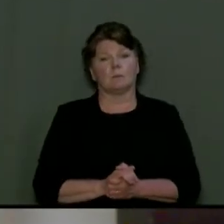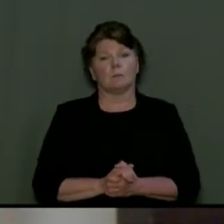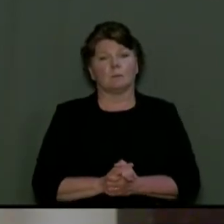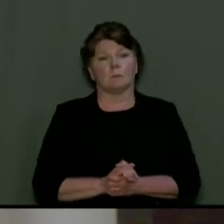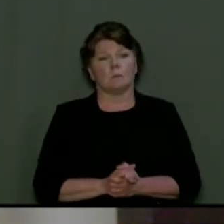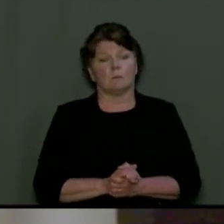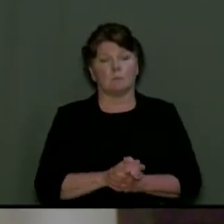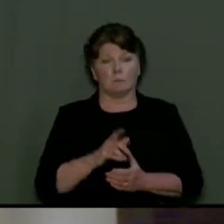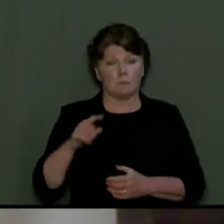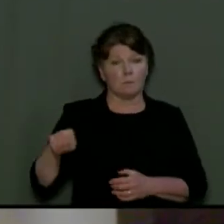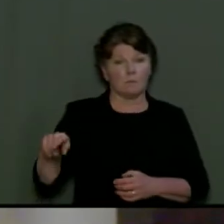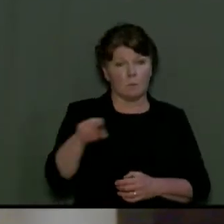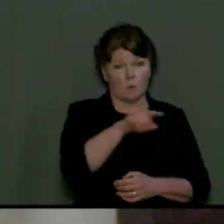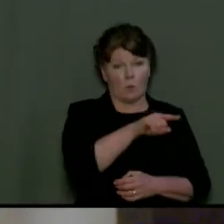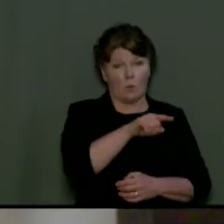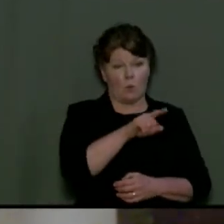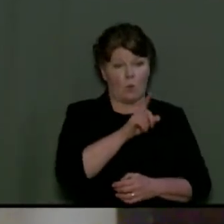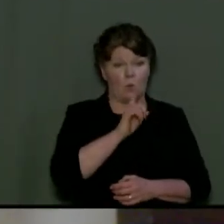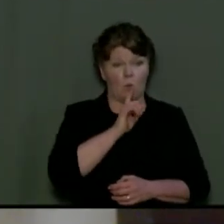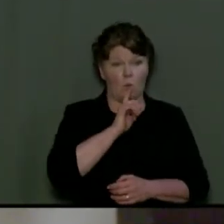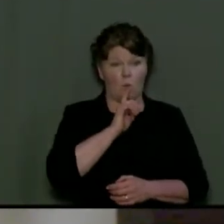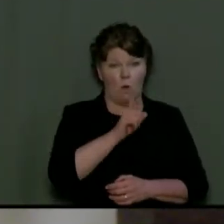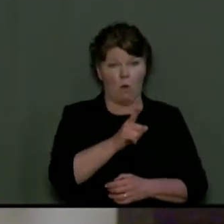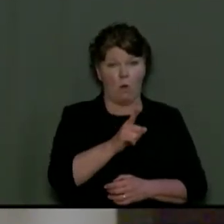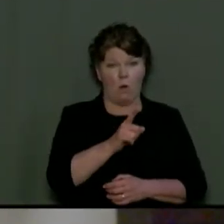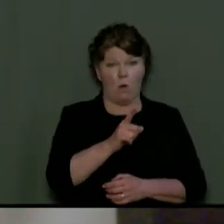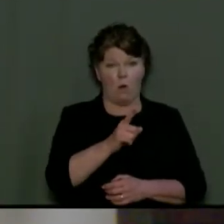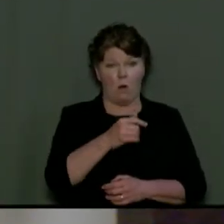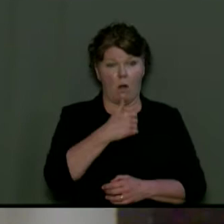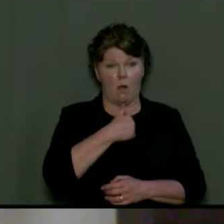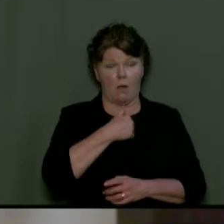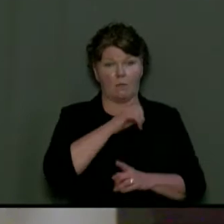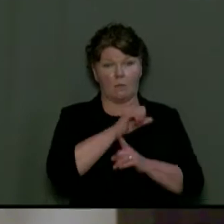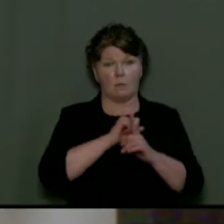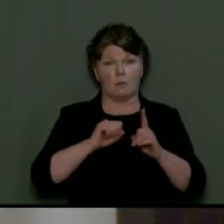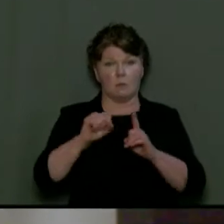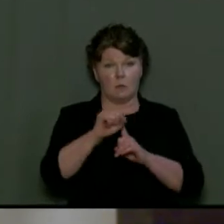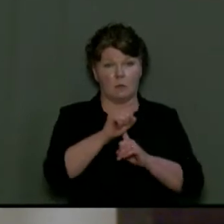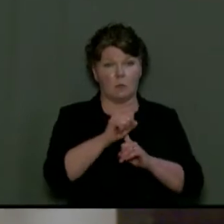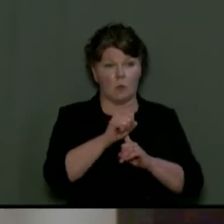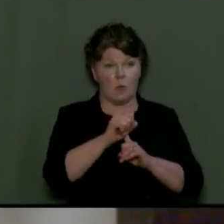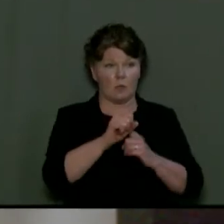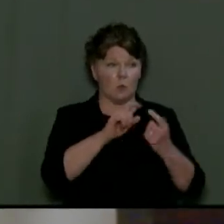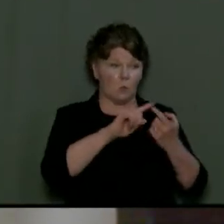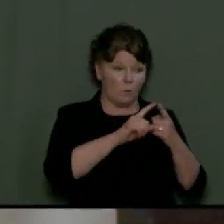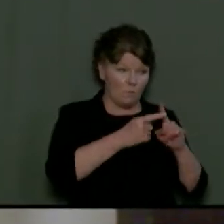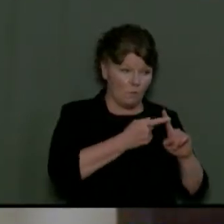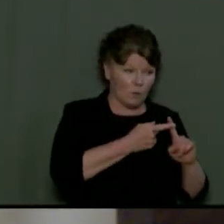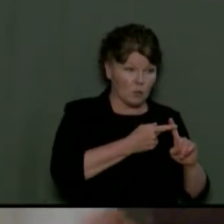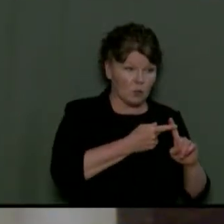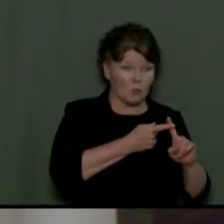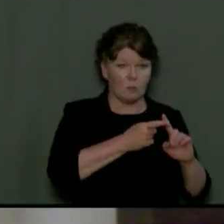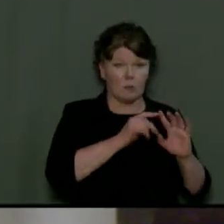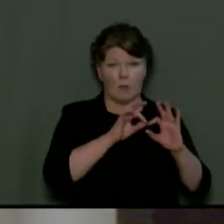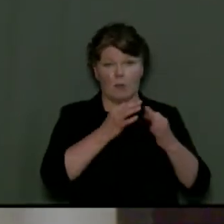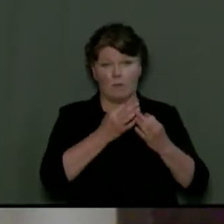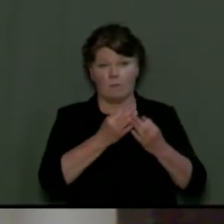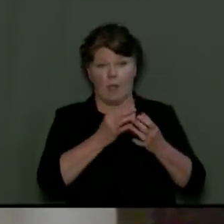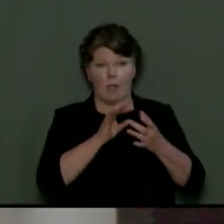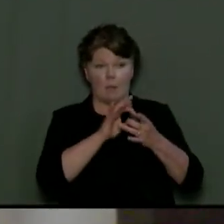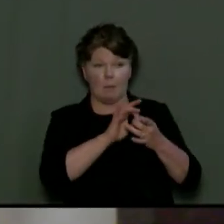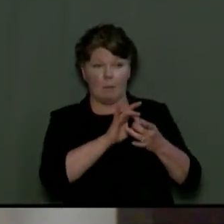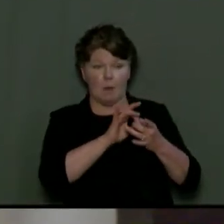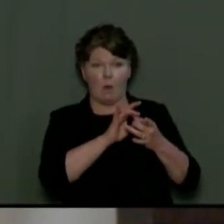And you are going to be put in situations where friendships and family